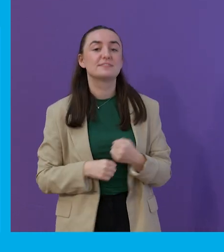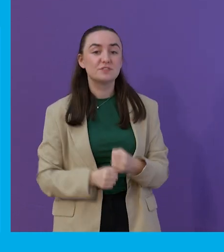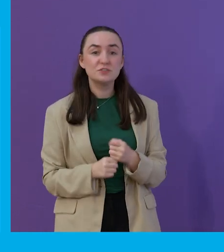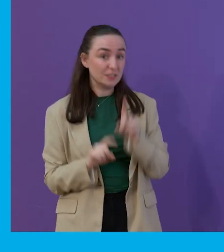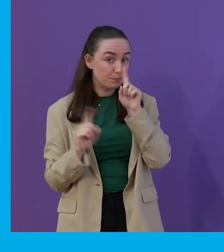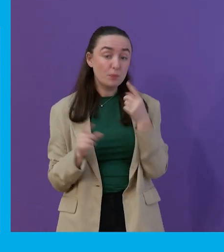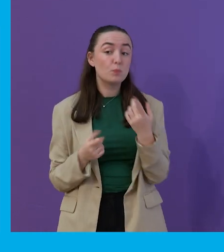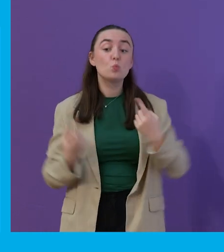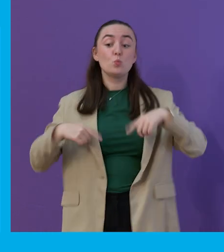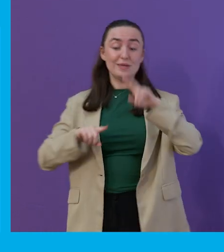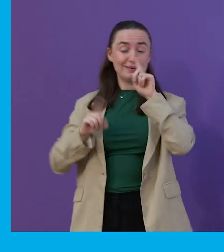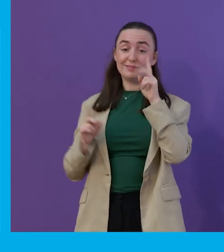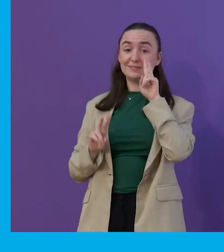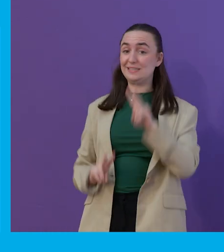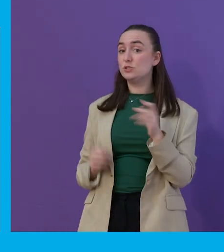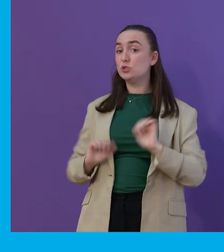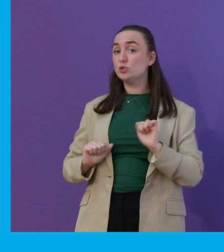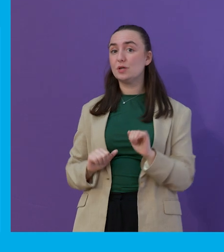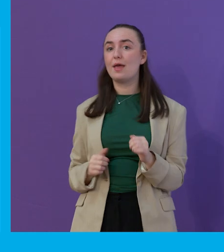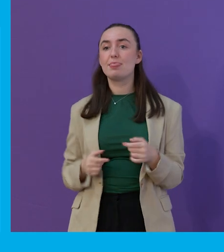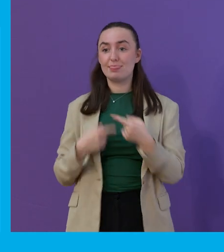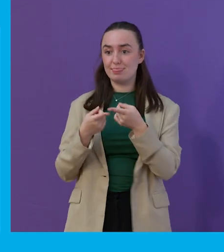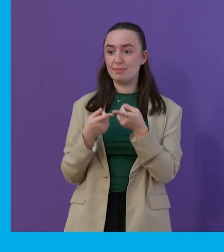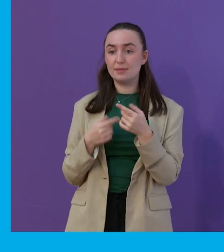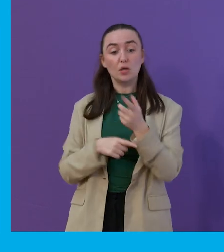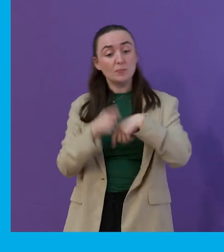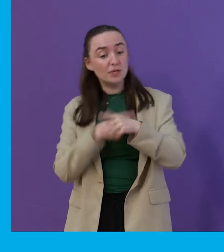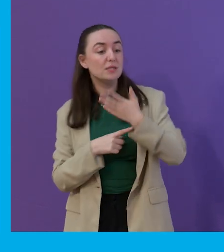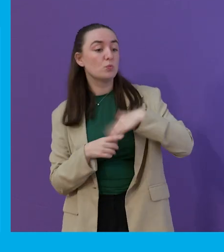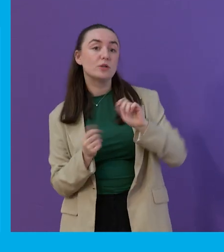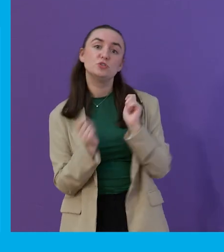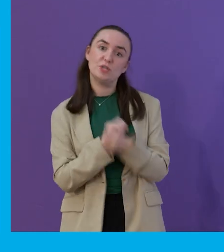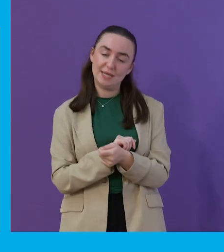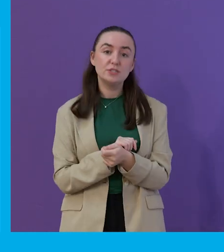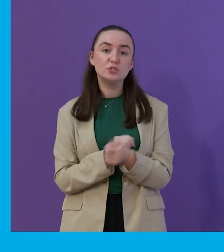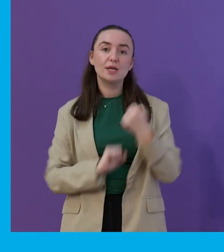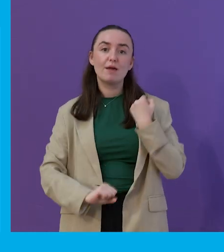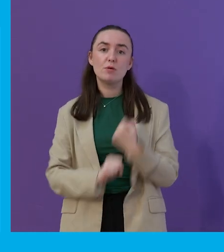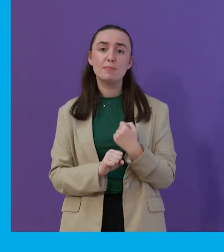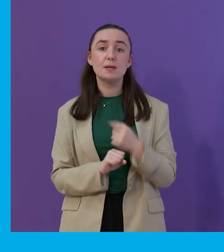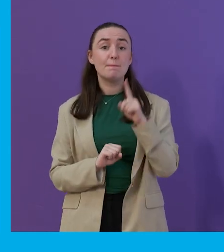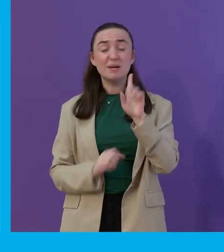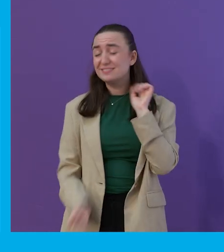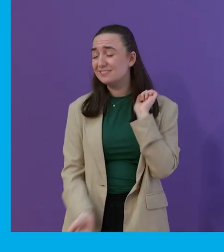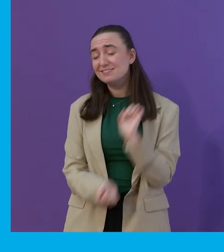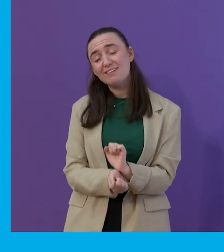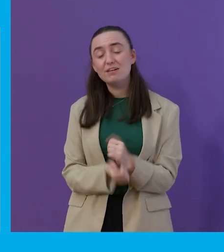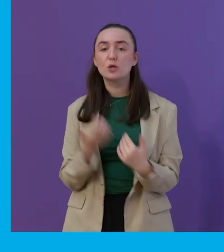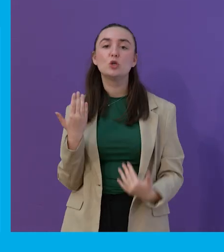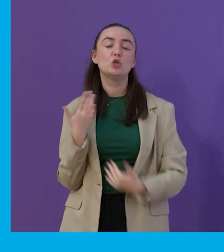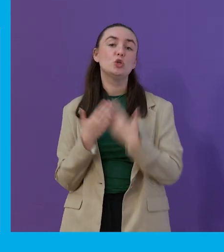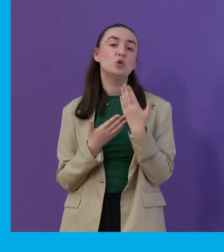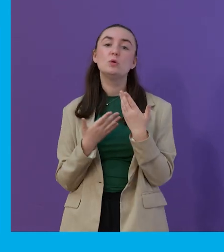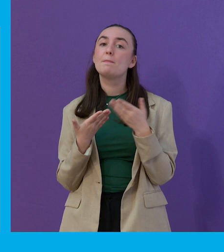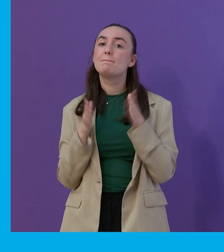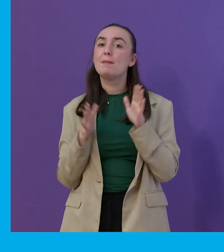leaders can't see this. And they want us to change. Communities want us to change. But we stop and we get stuck on new public management models